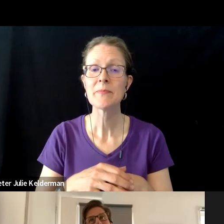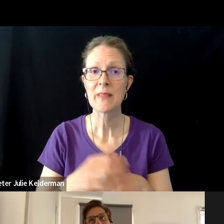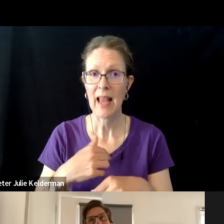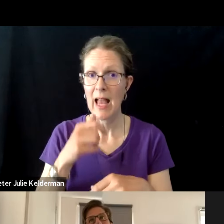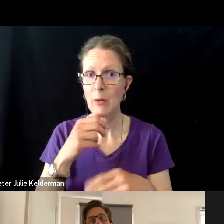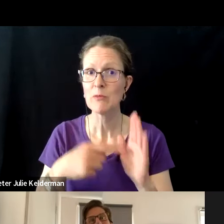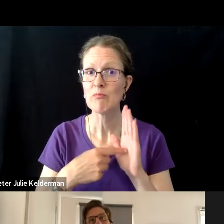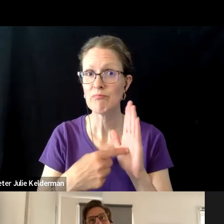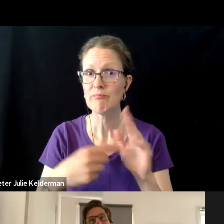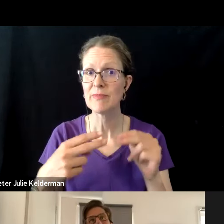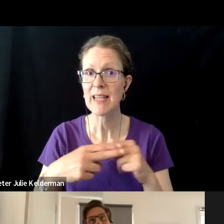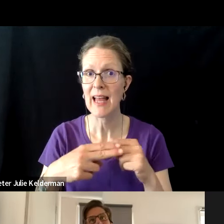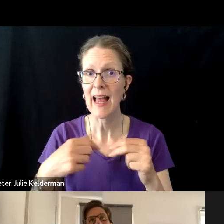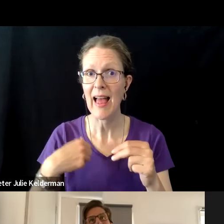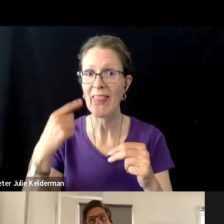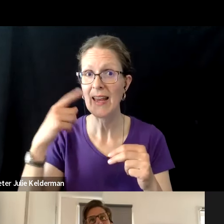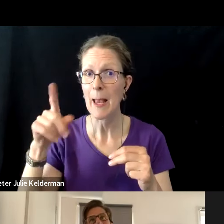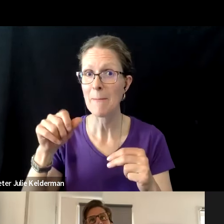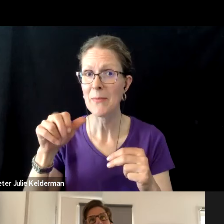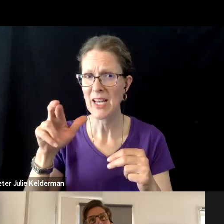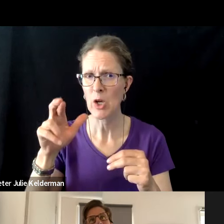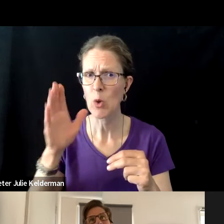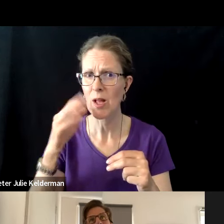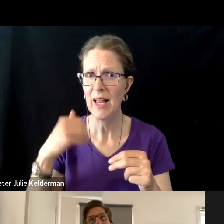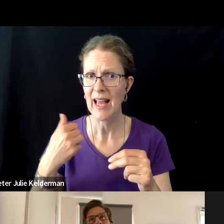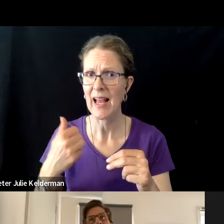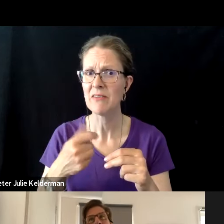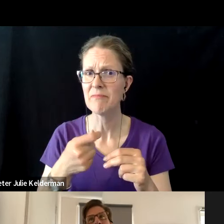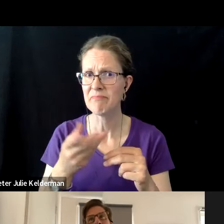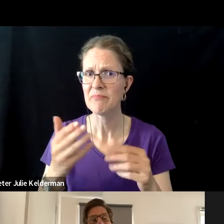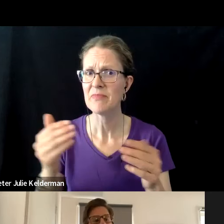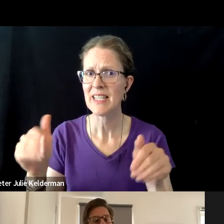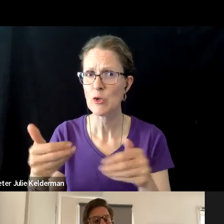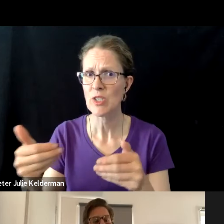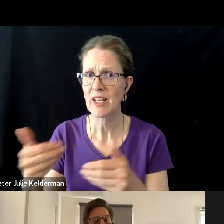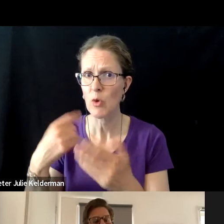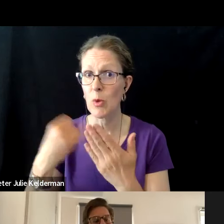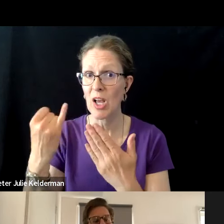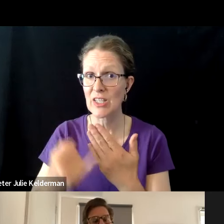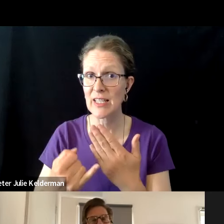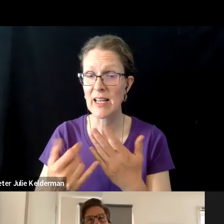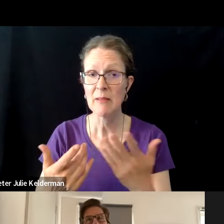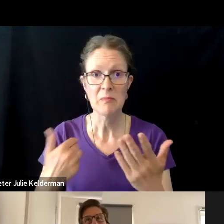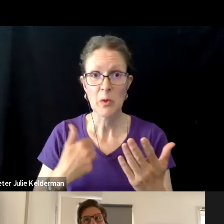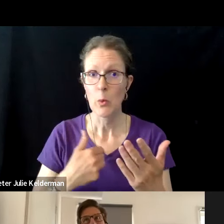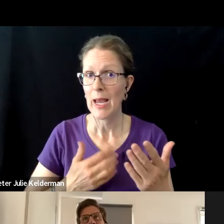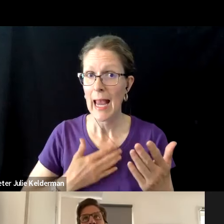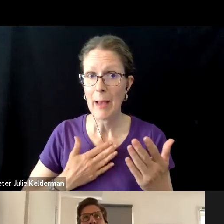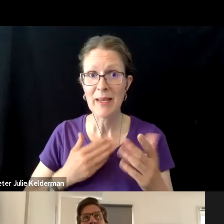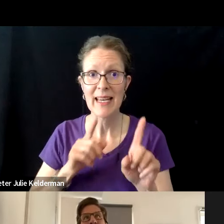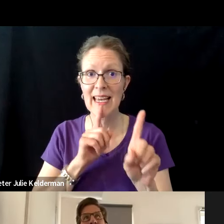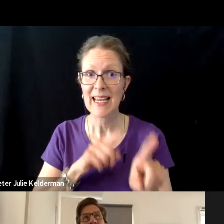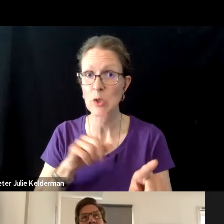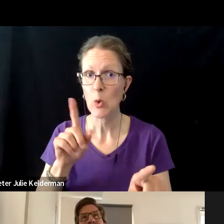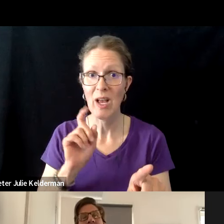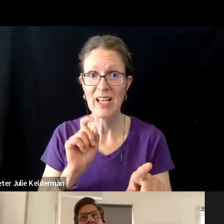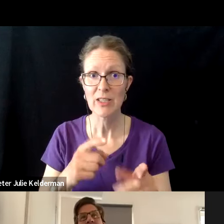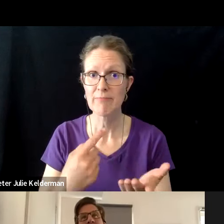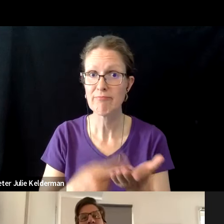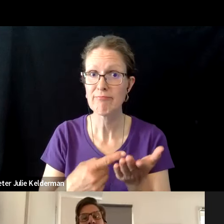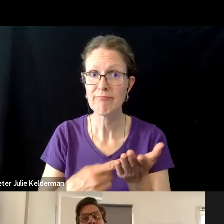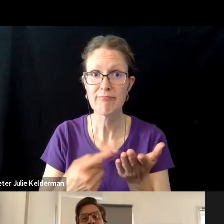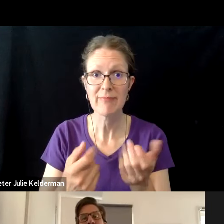slides. I think Peter is going to do some introductions on the project, and then, as I said, we're happy to answer questions and just kind of talk through